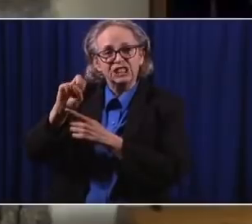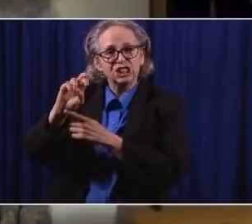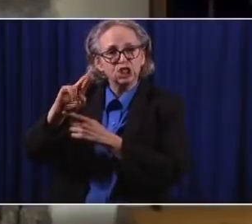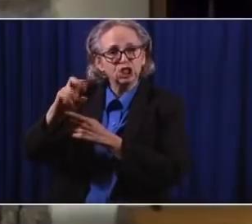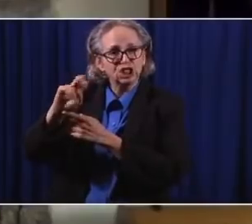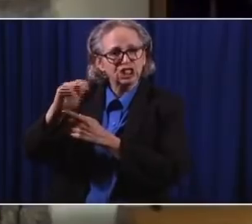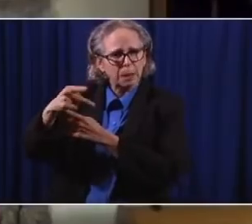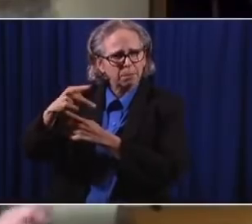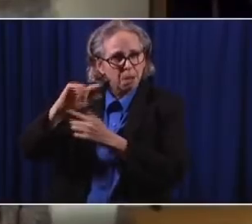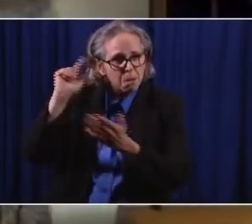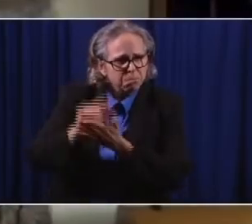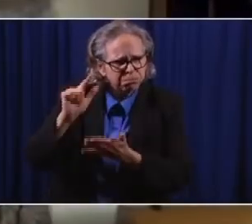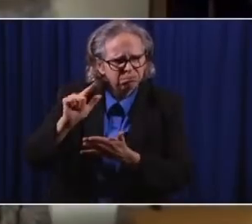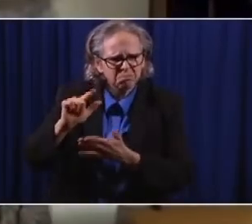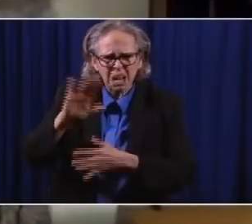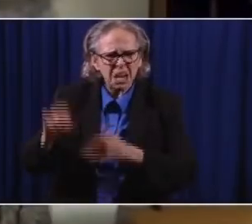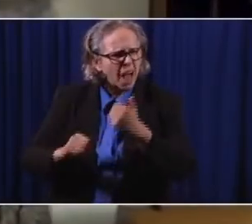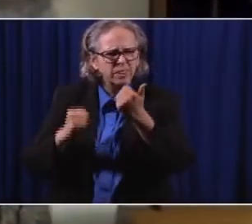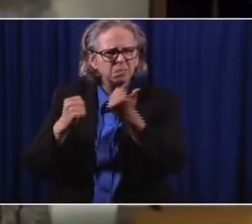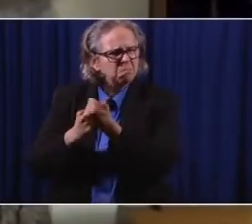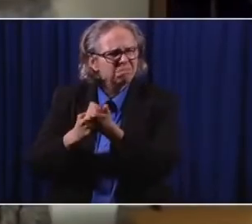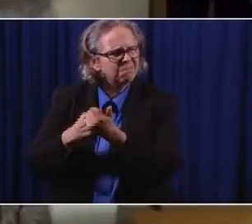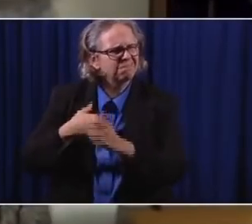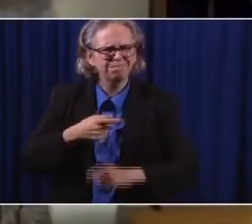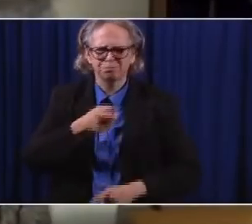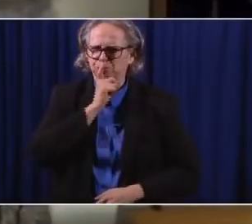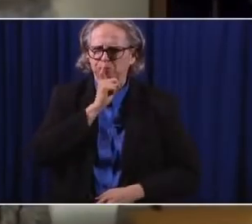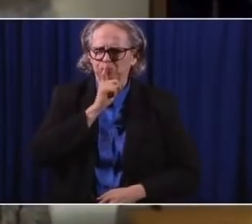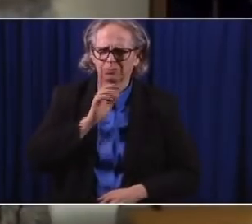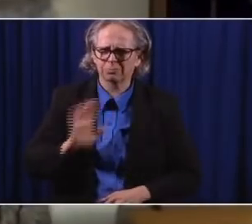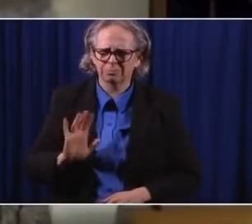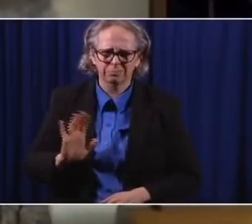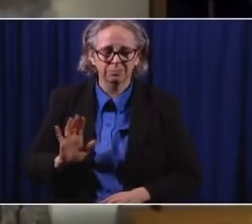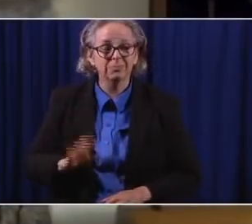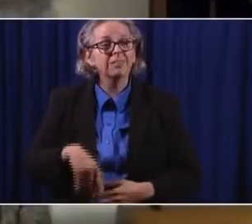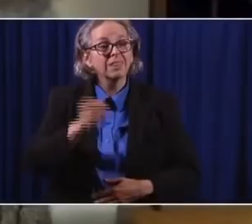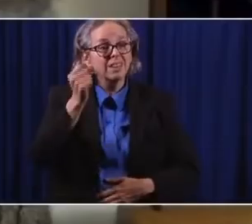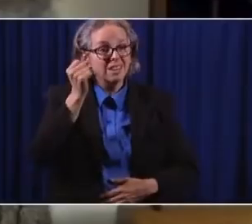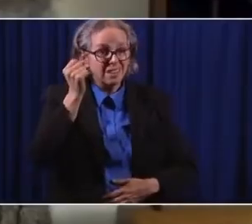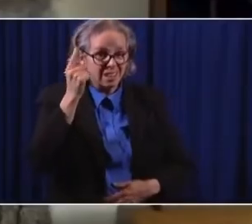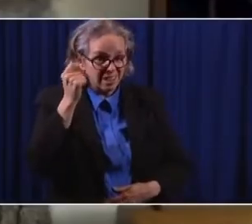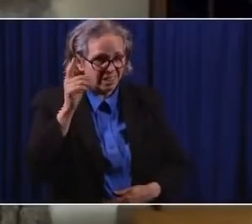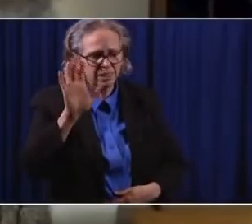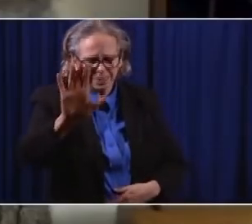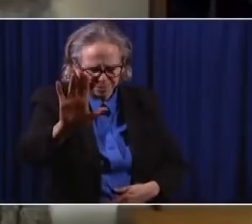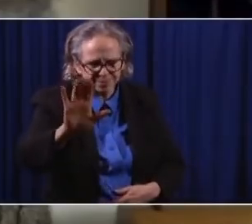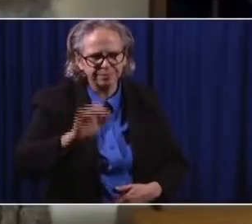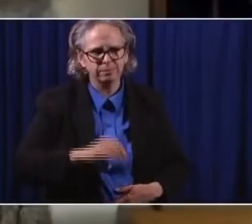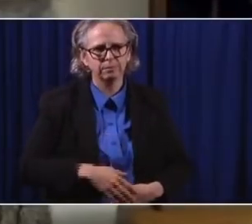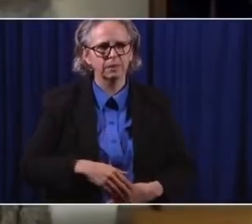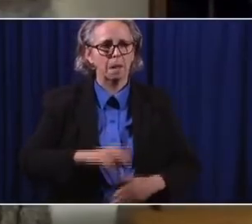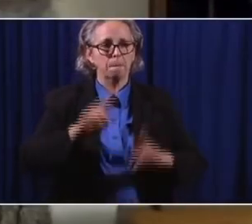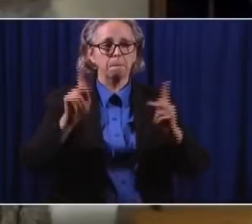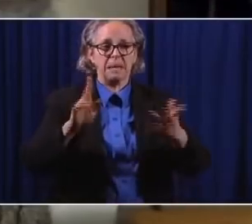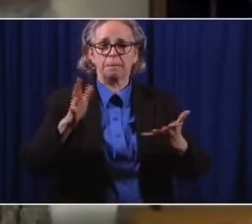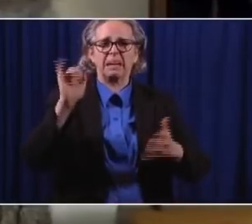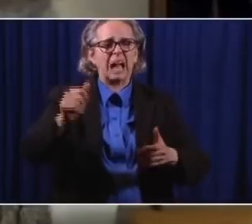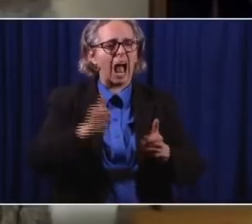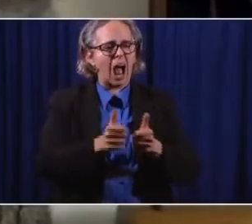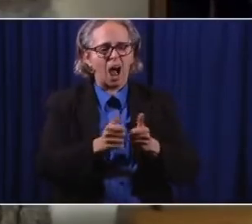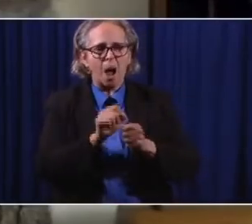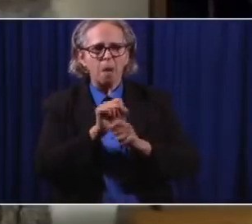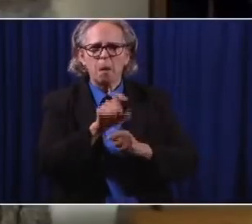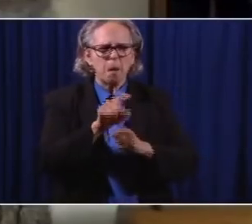Anybody pulling stuff down from, a company pulling something down is not the right thing to